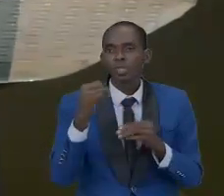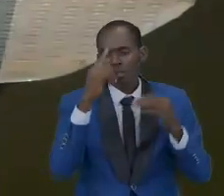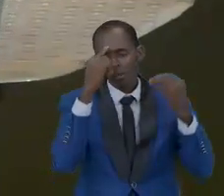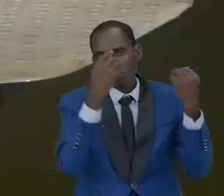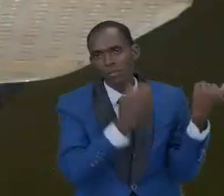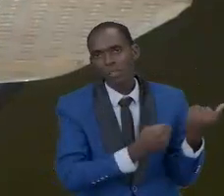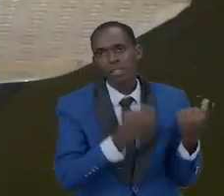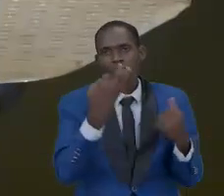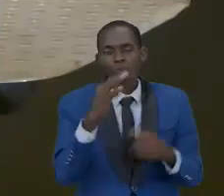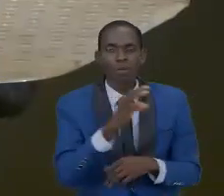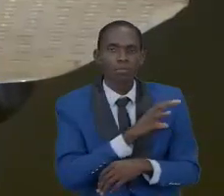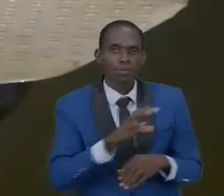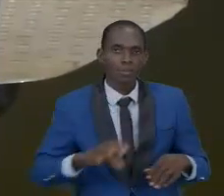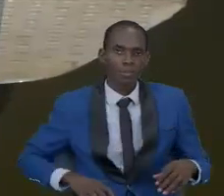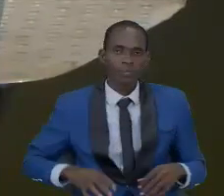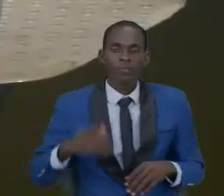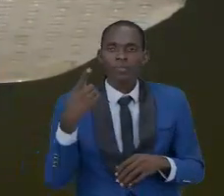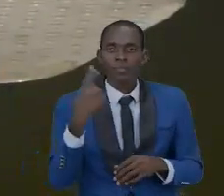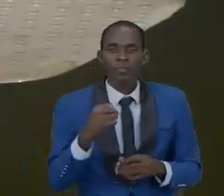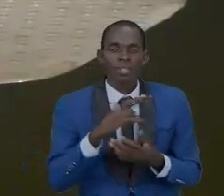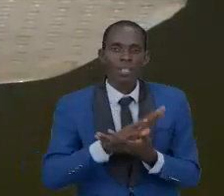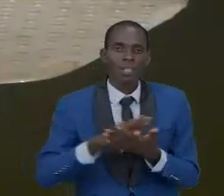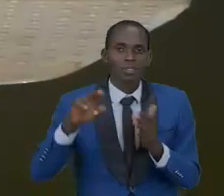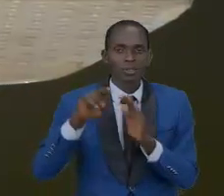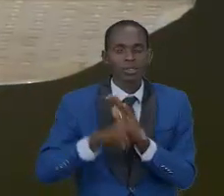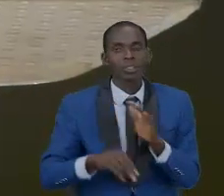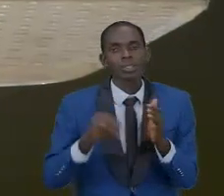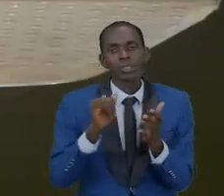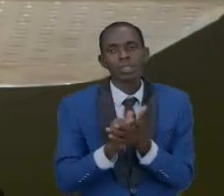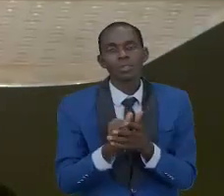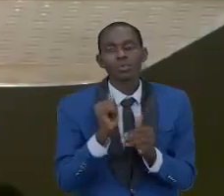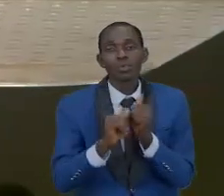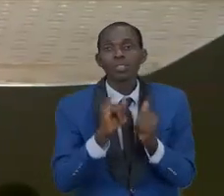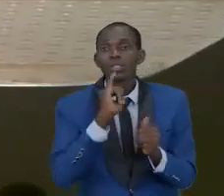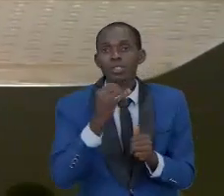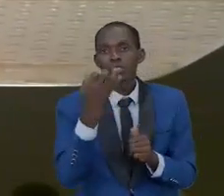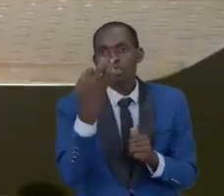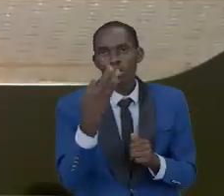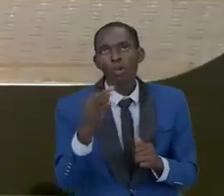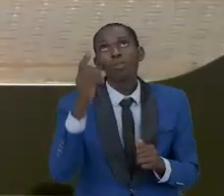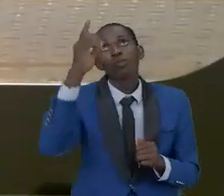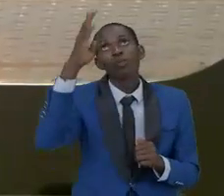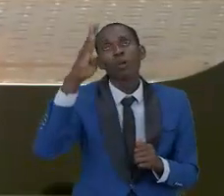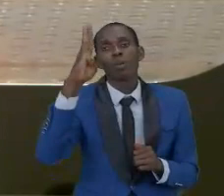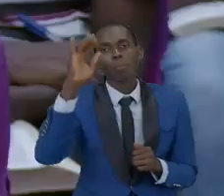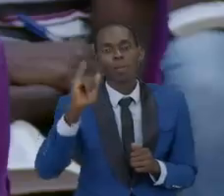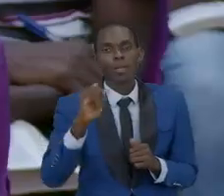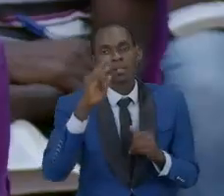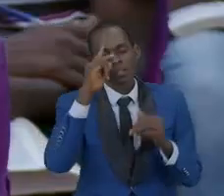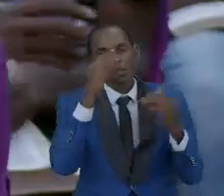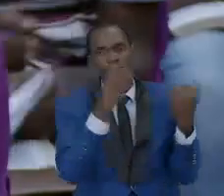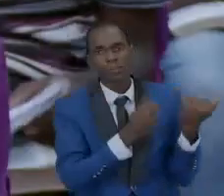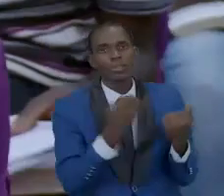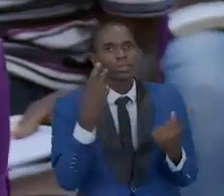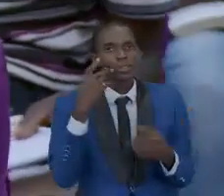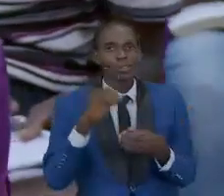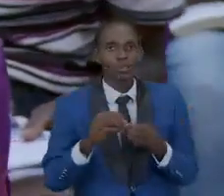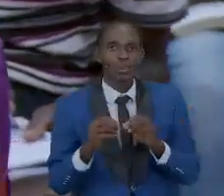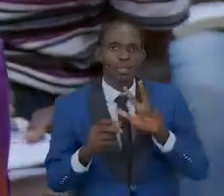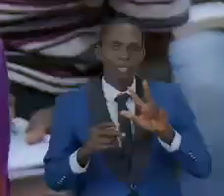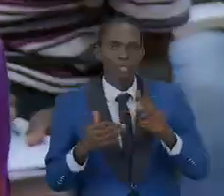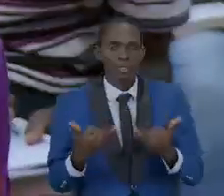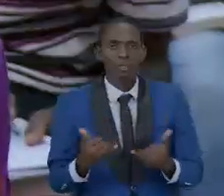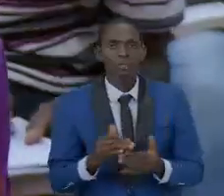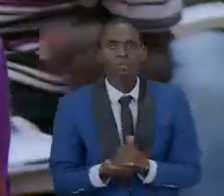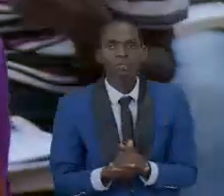the righteousness which is of god by faith look at number three here number